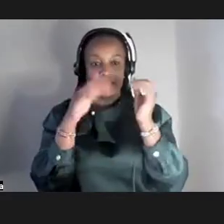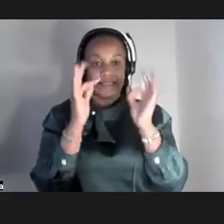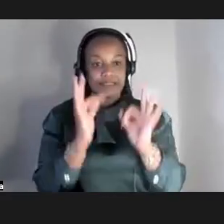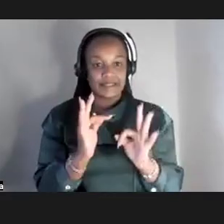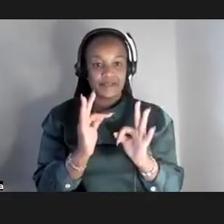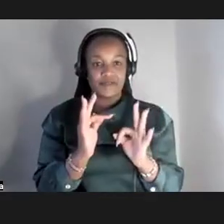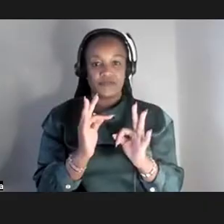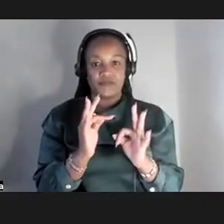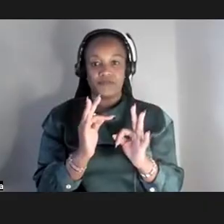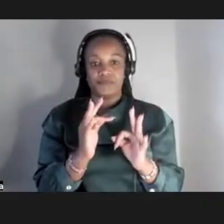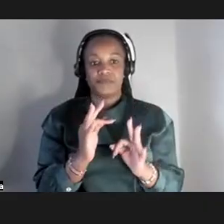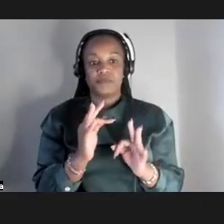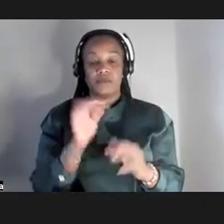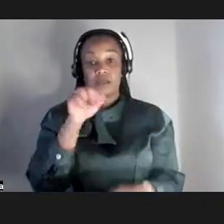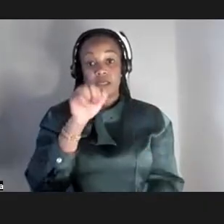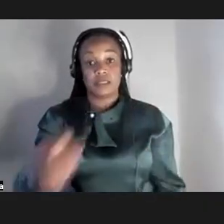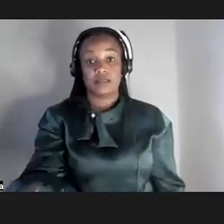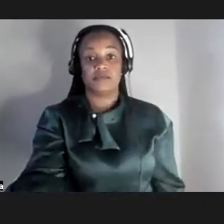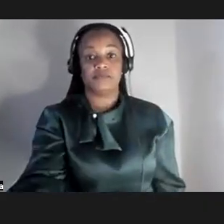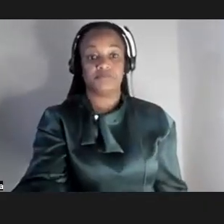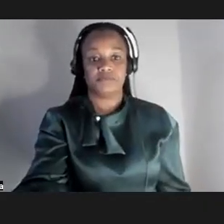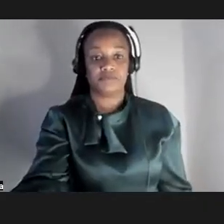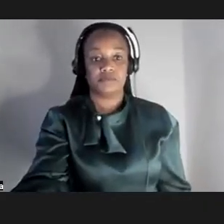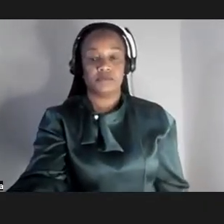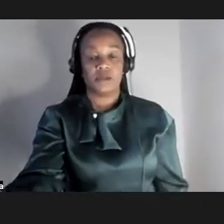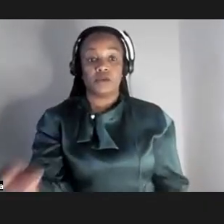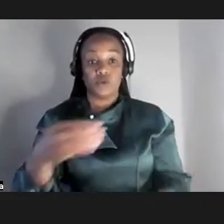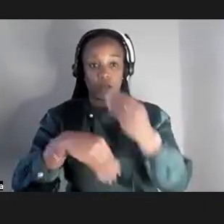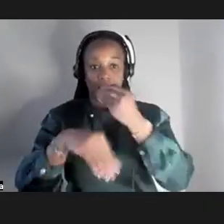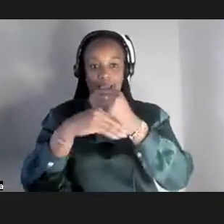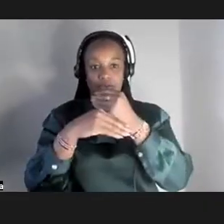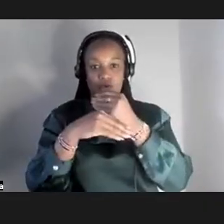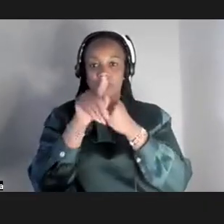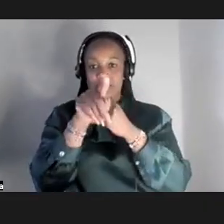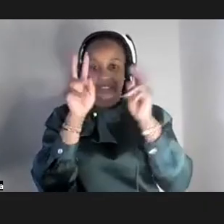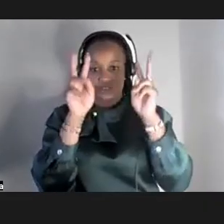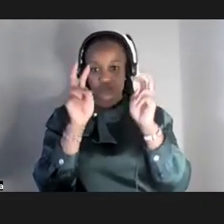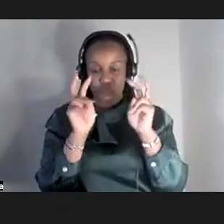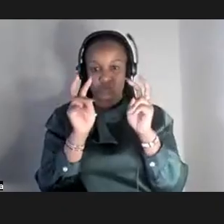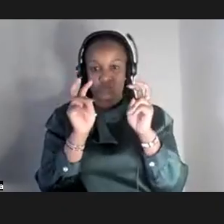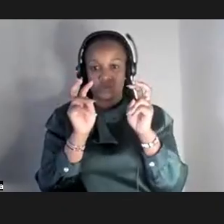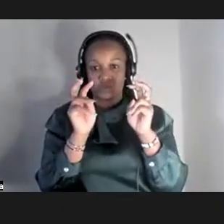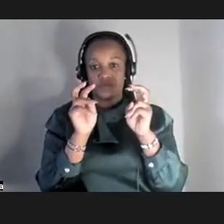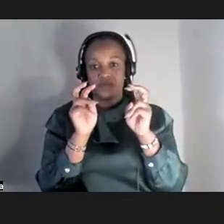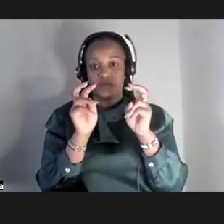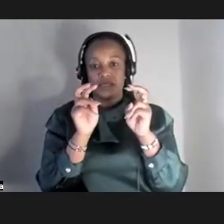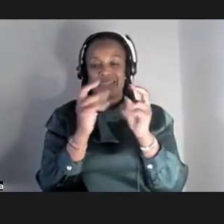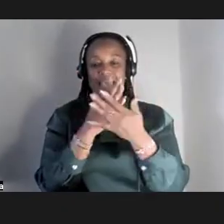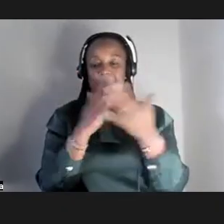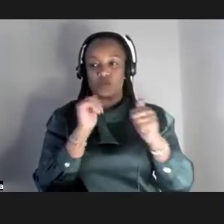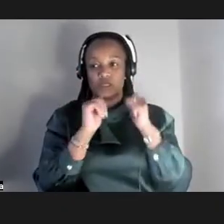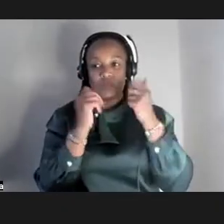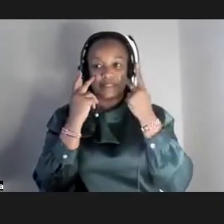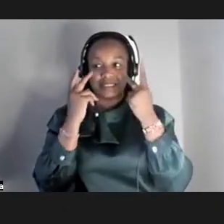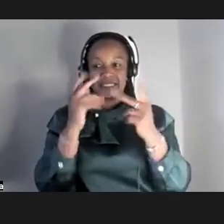Yeah, just to add on this issue of pushback, because I think it's really an important issue, and it is definitely something that we see in a lot of